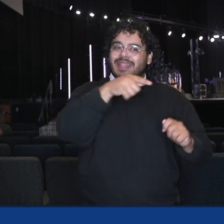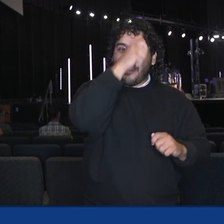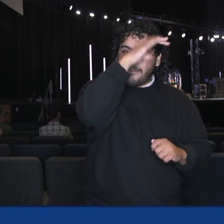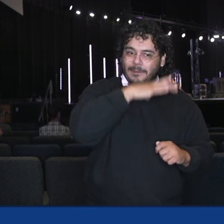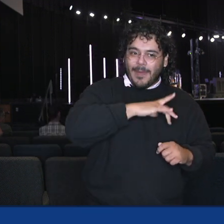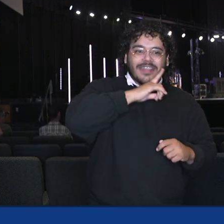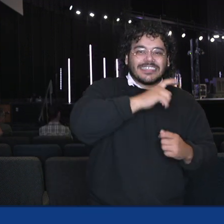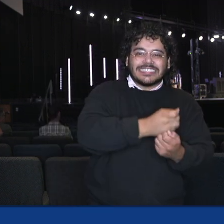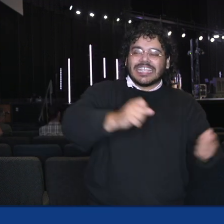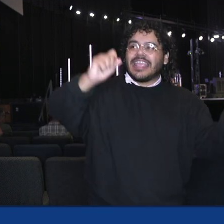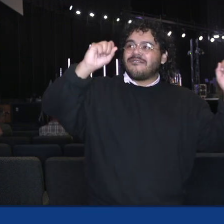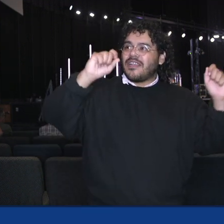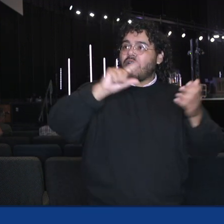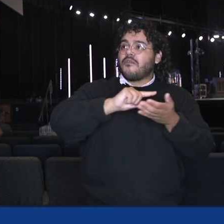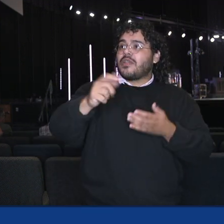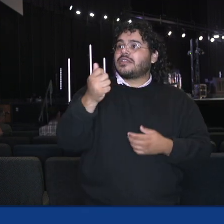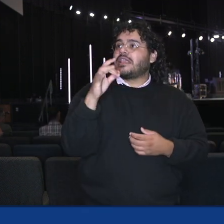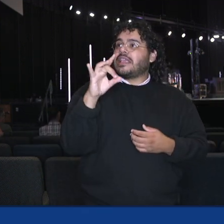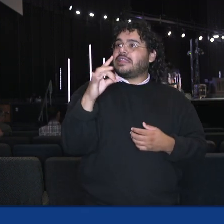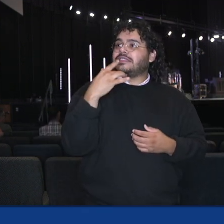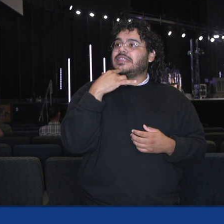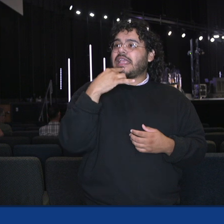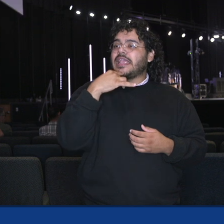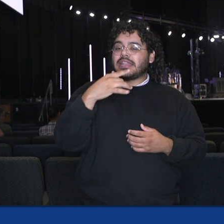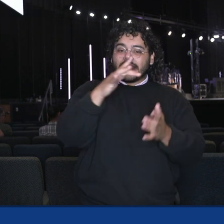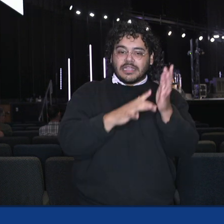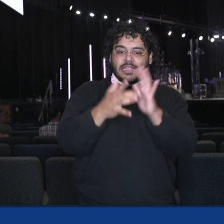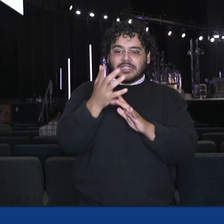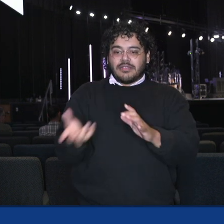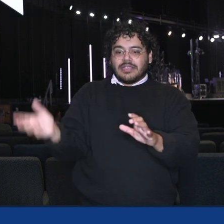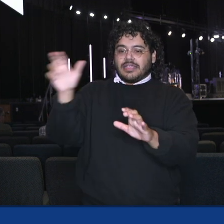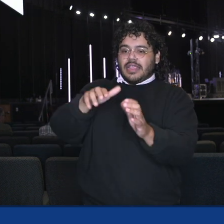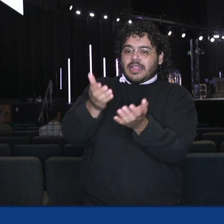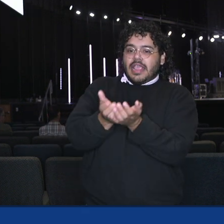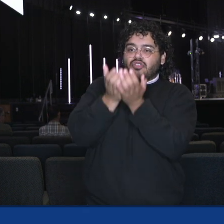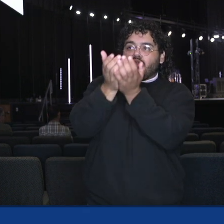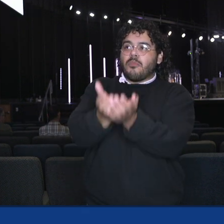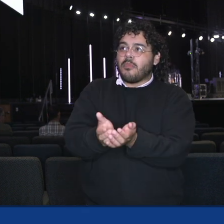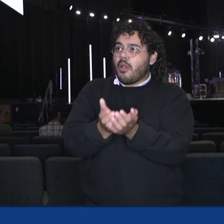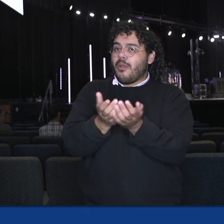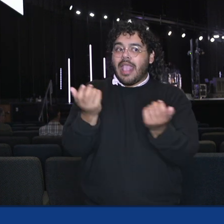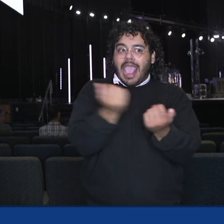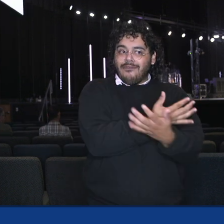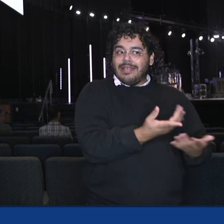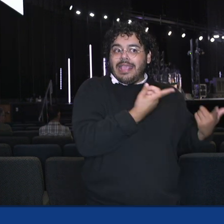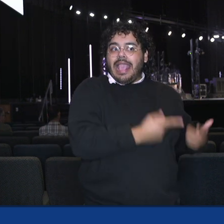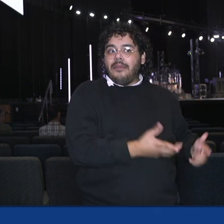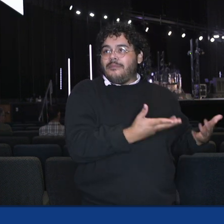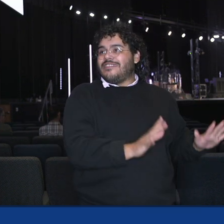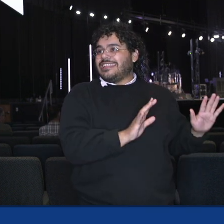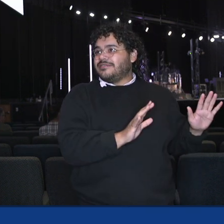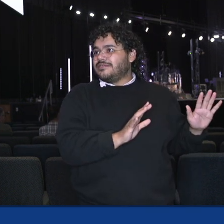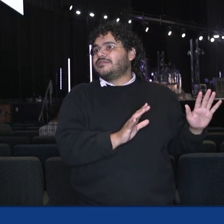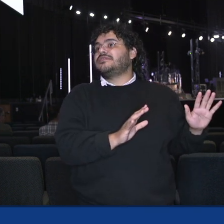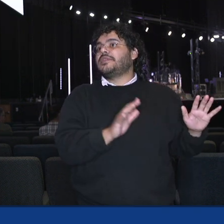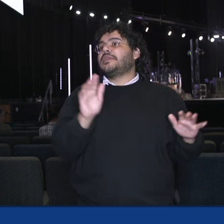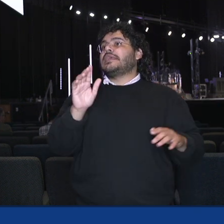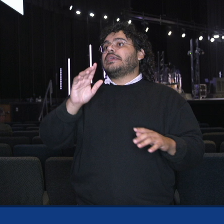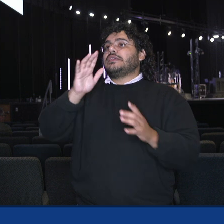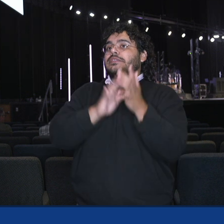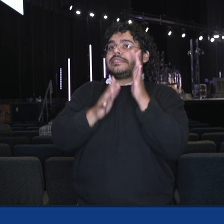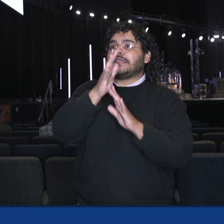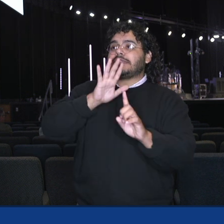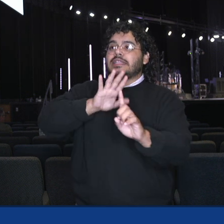Verse 18, as Jesus was getting into the boat, so all of this has happened. Jesus and his disciples are getting back.